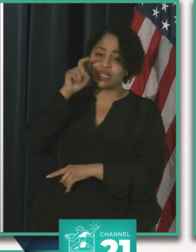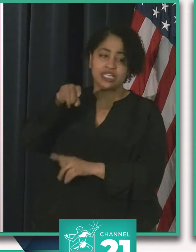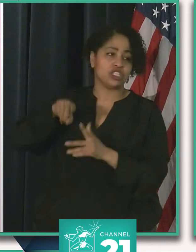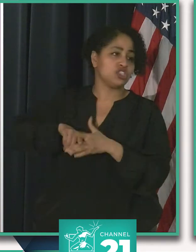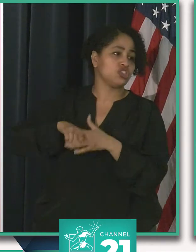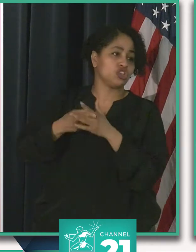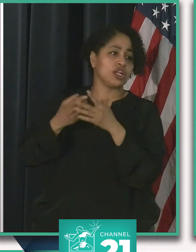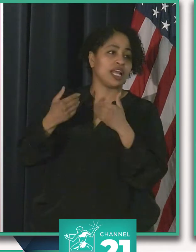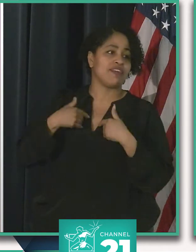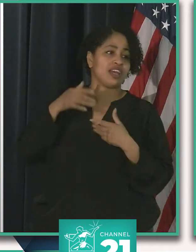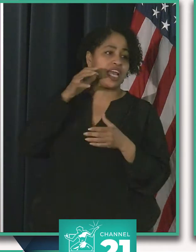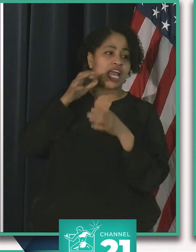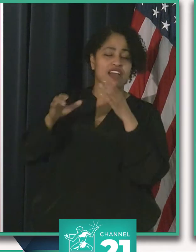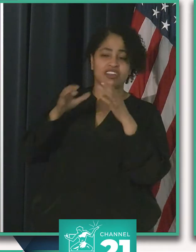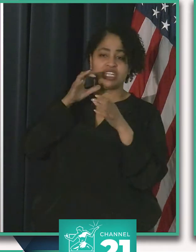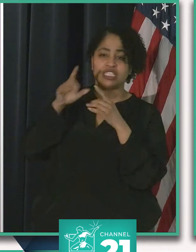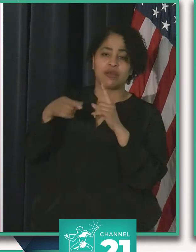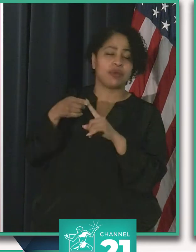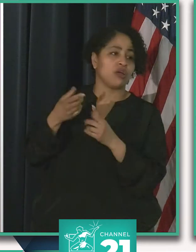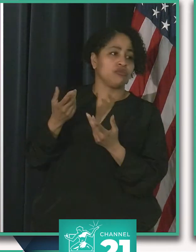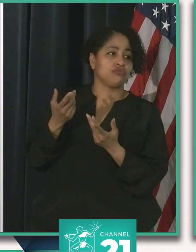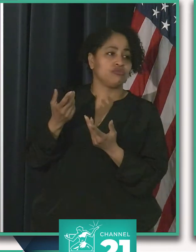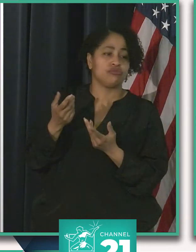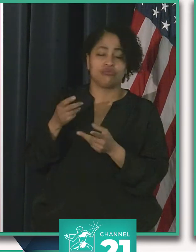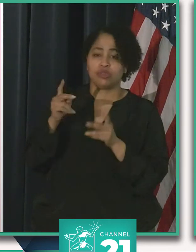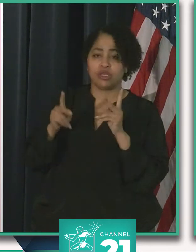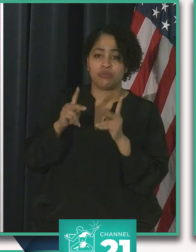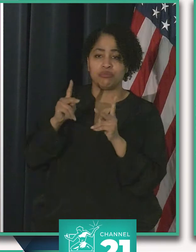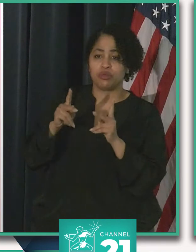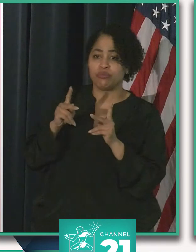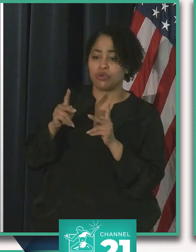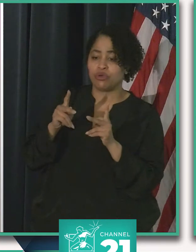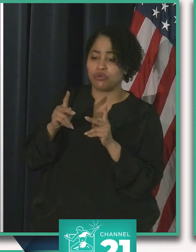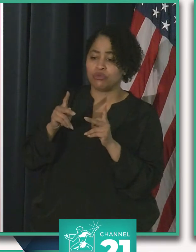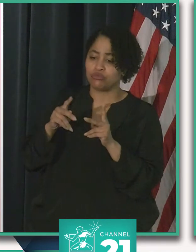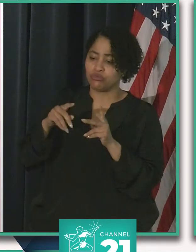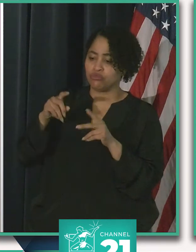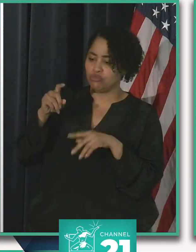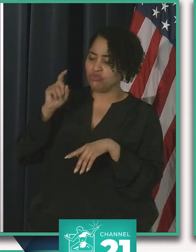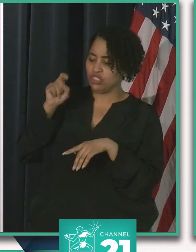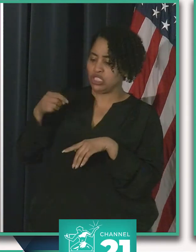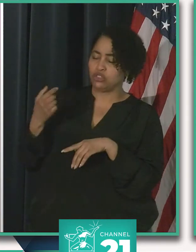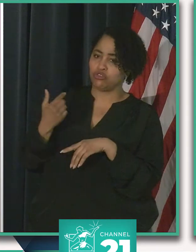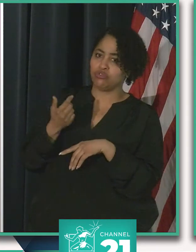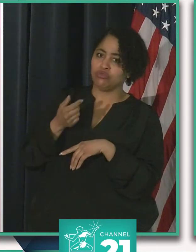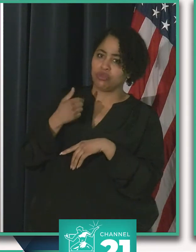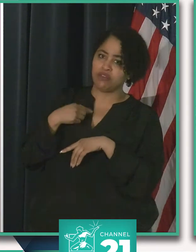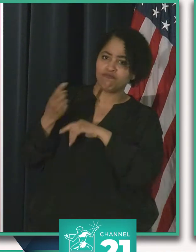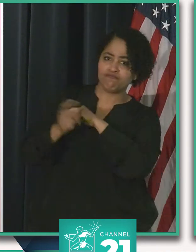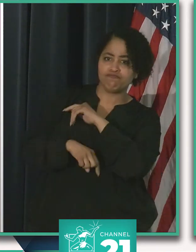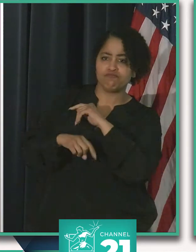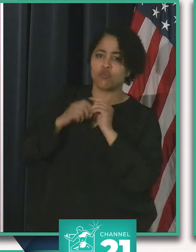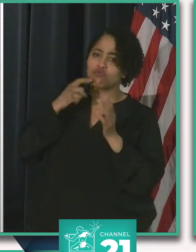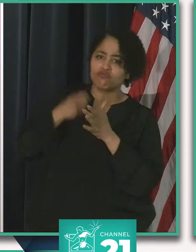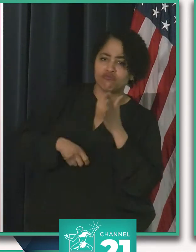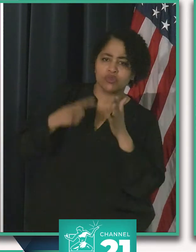having a conversation about whether or not potential enforcement needs to be a part of our program in future years.